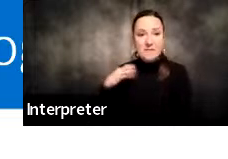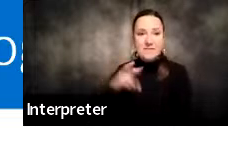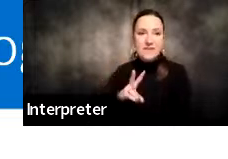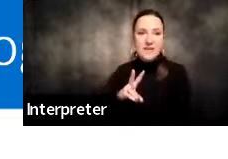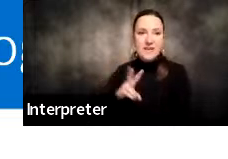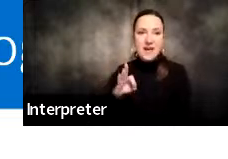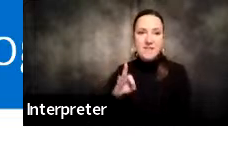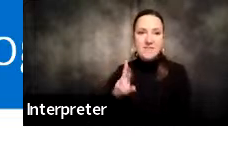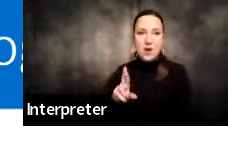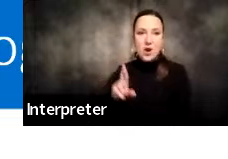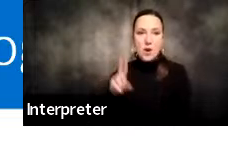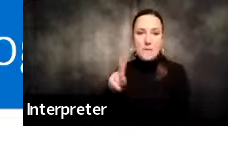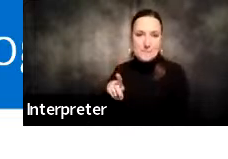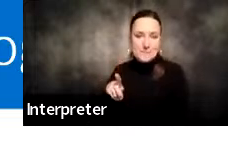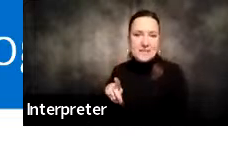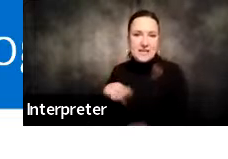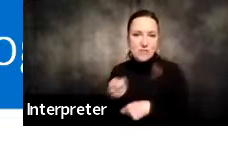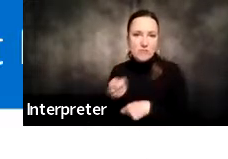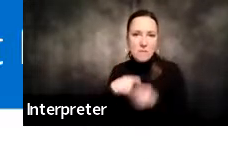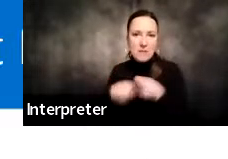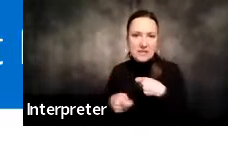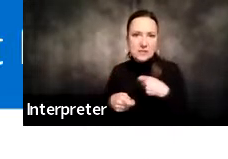VFRP replacement program.